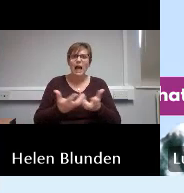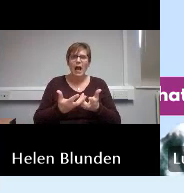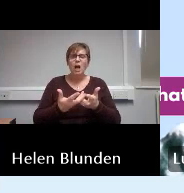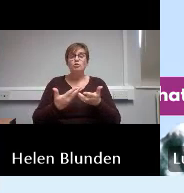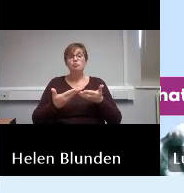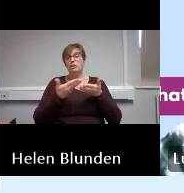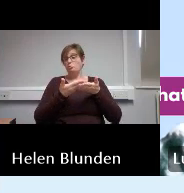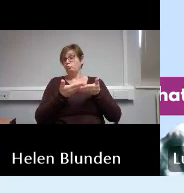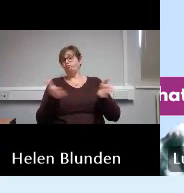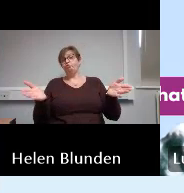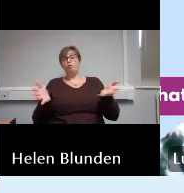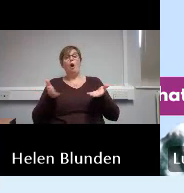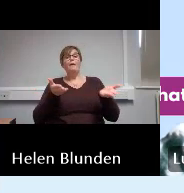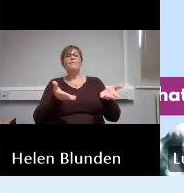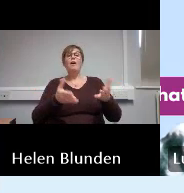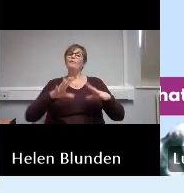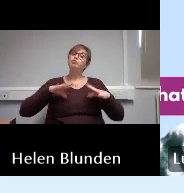free training,